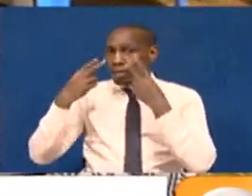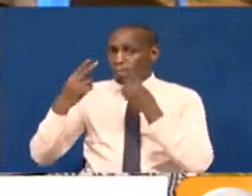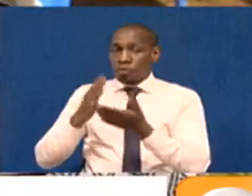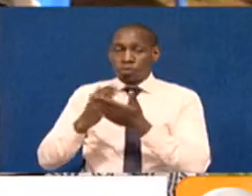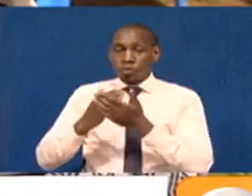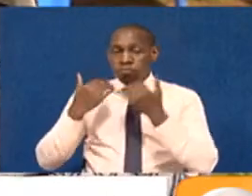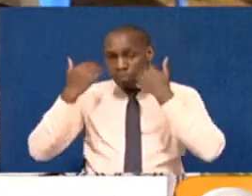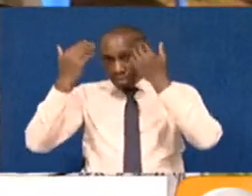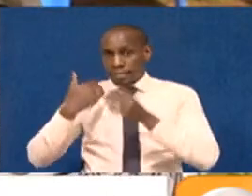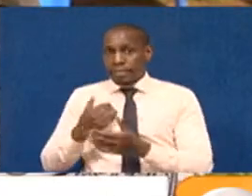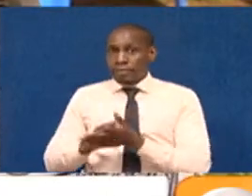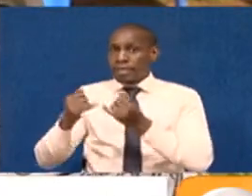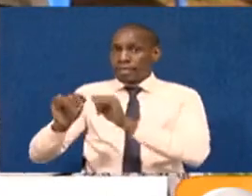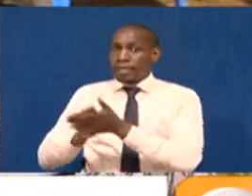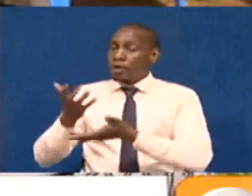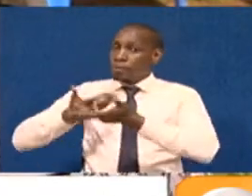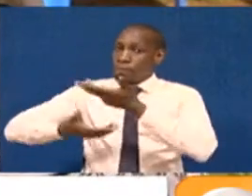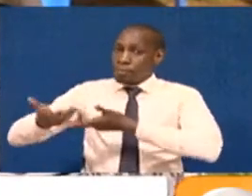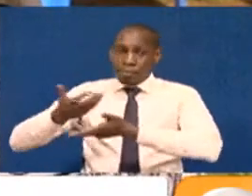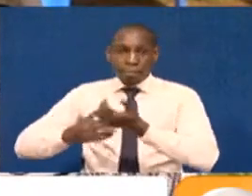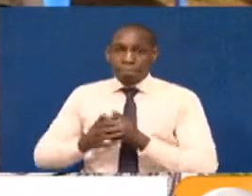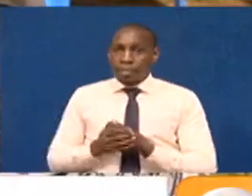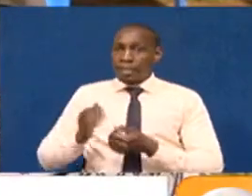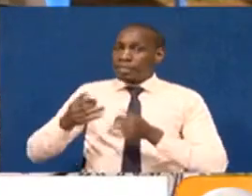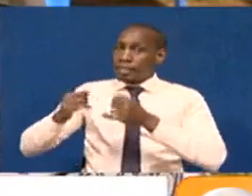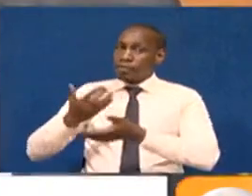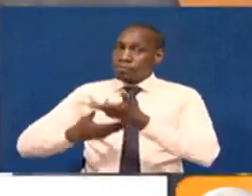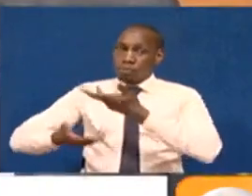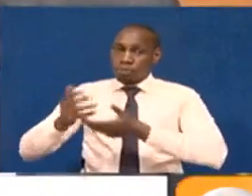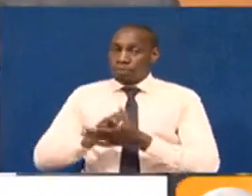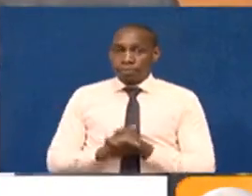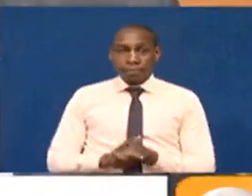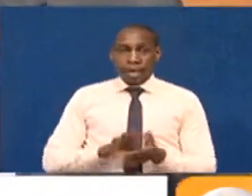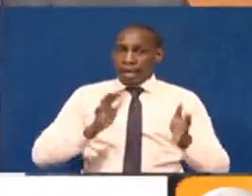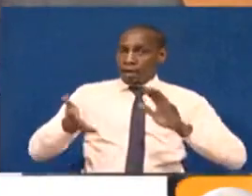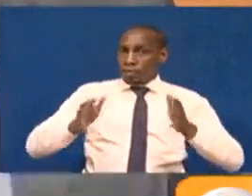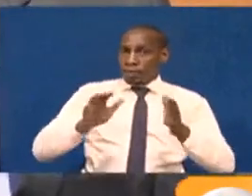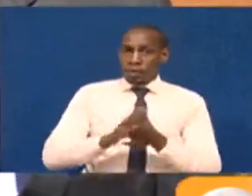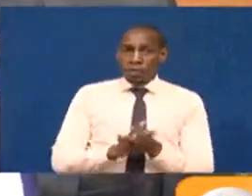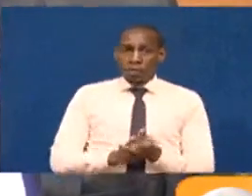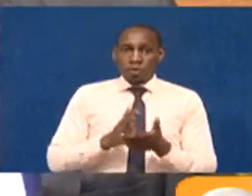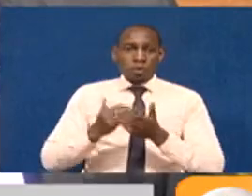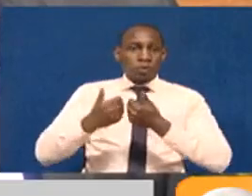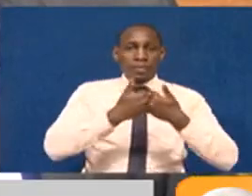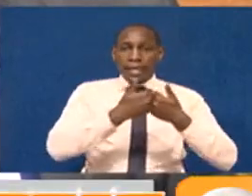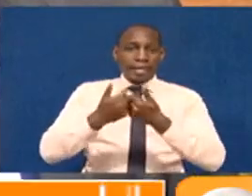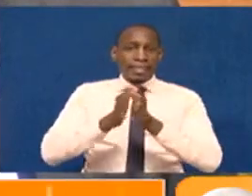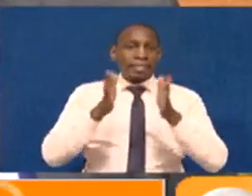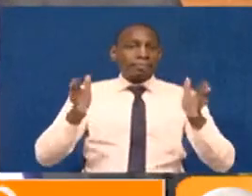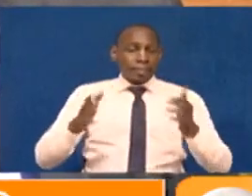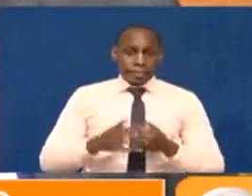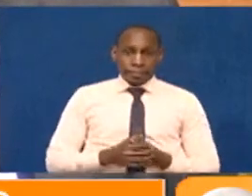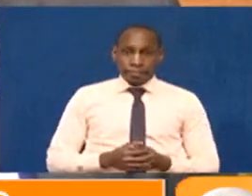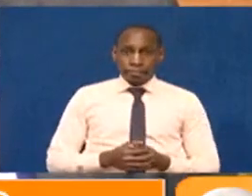ako na mawazo ni nini, nikajaribu kumleta. Karibu, nikajaribu kumleta karibu. Ni kama kulikuwa na kizuizi kikubwa.